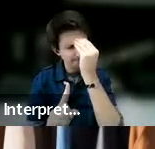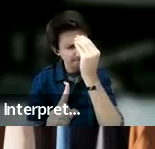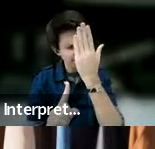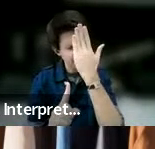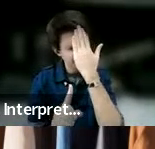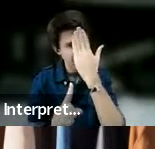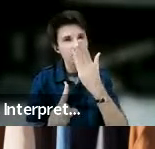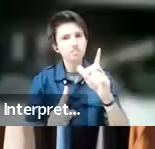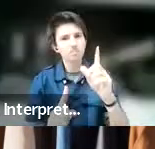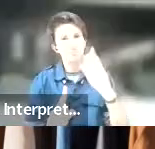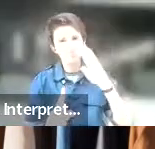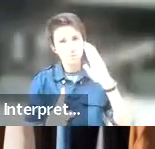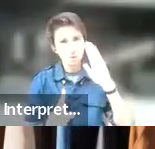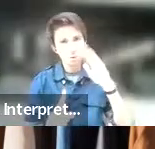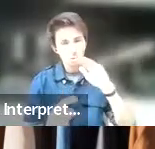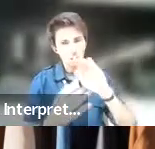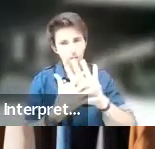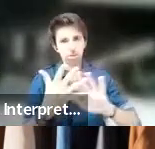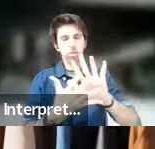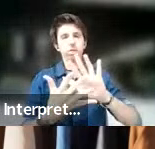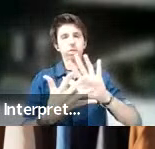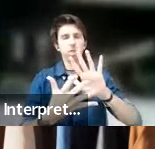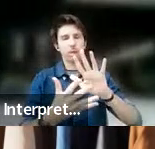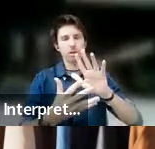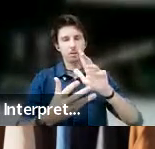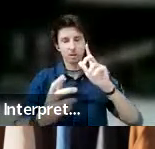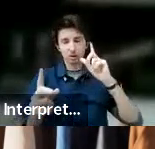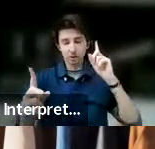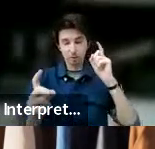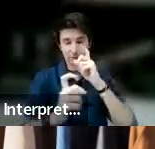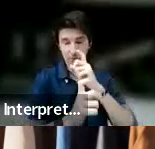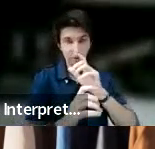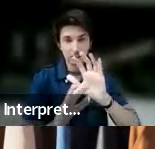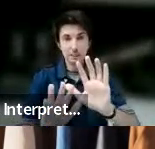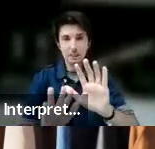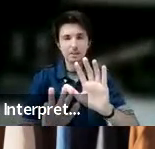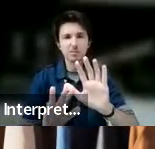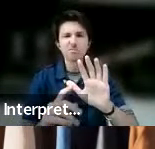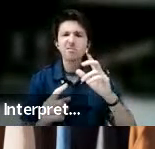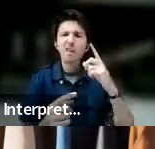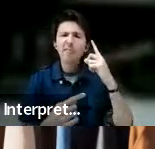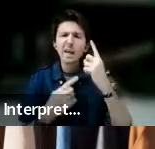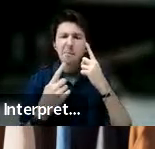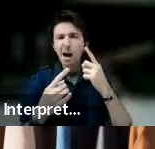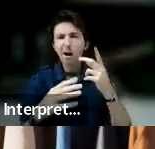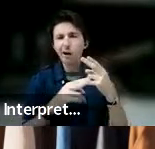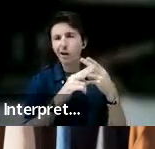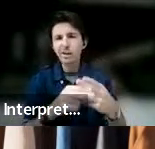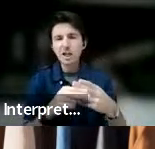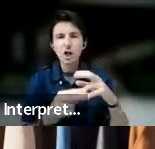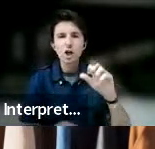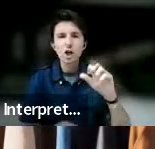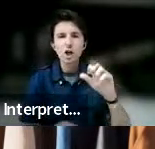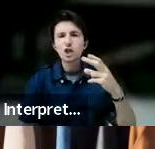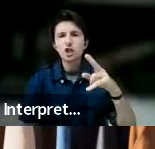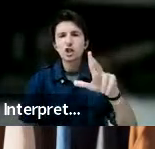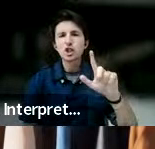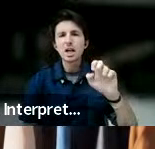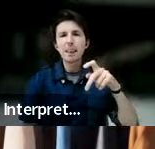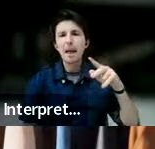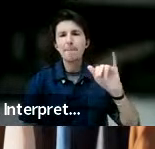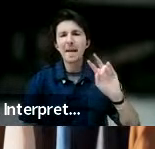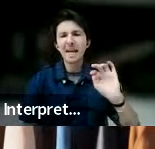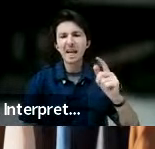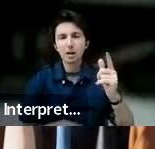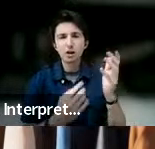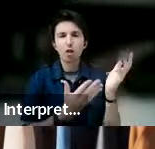this, but it's a schlepping fee. So that means that if you are requested by the producer to bring the wardrobe, that